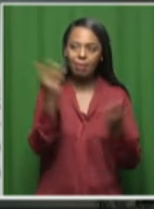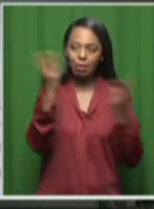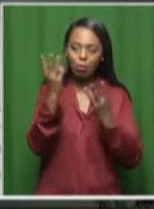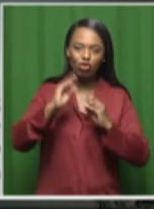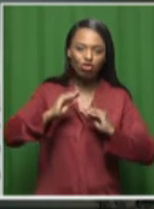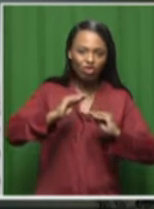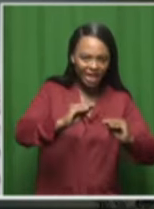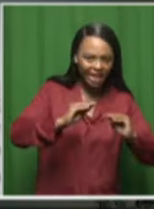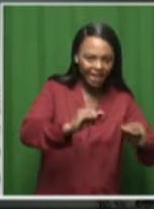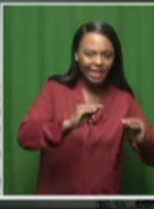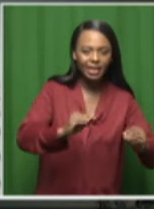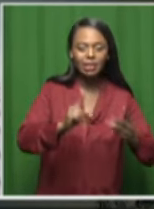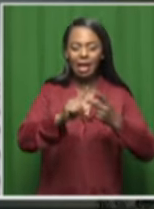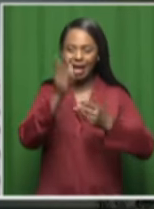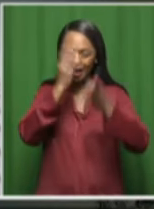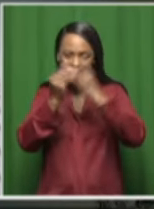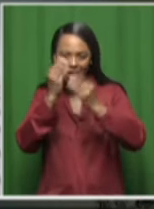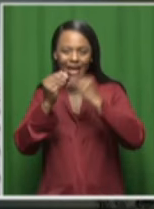well, is to caution